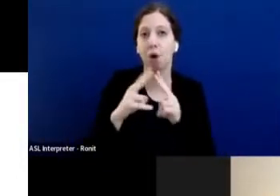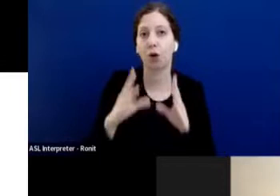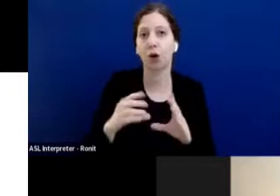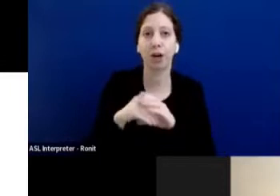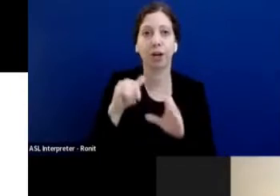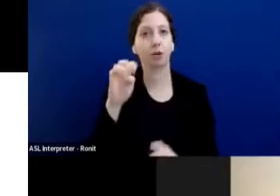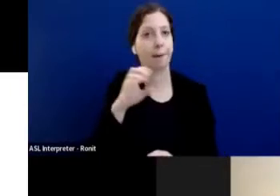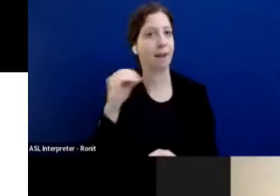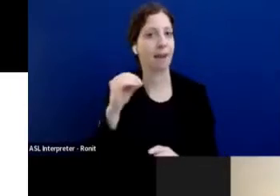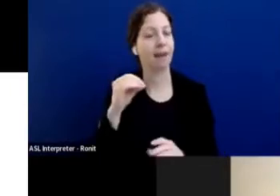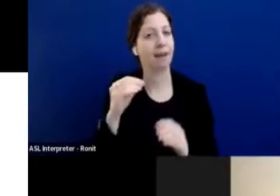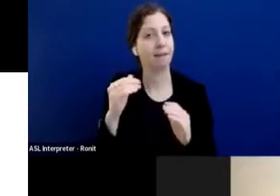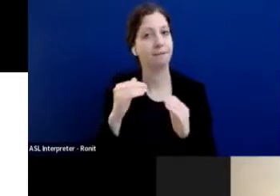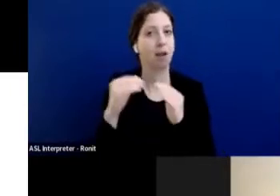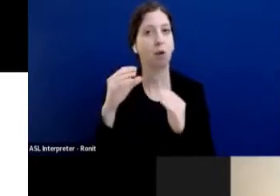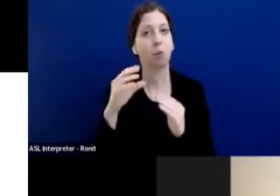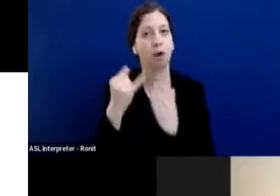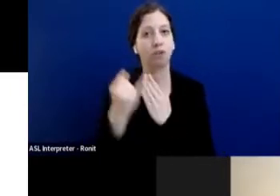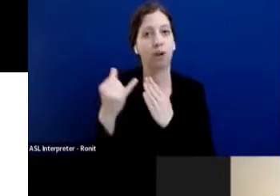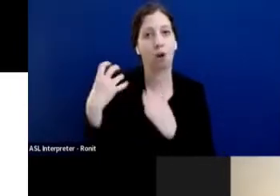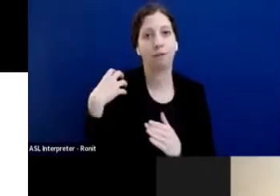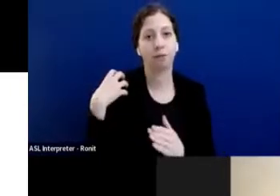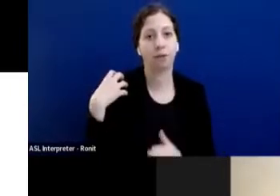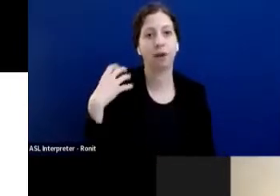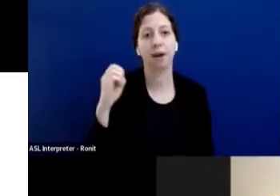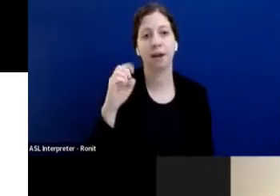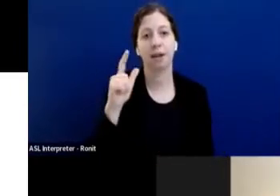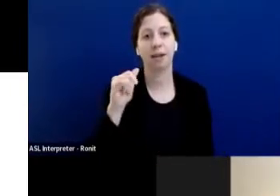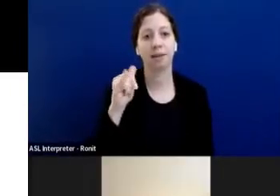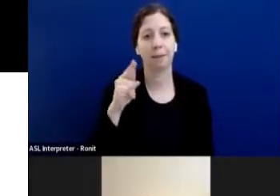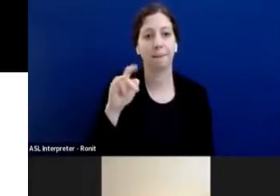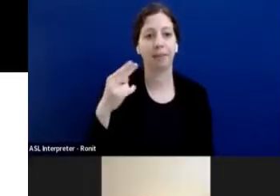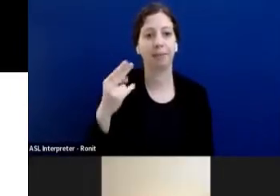and fellow project officer, Ms. Elizabeth Leaf.